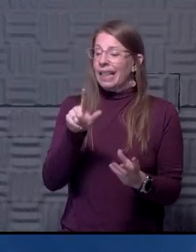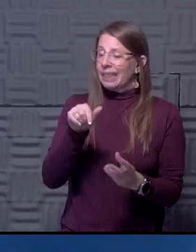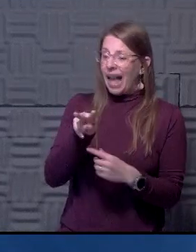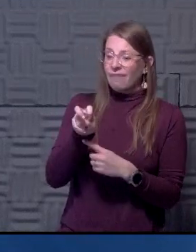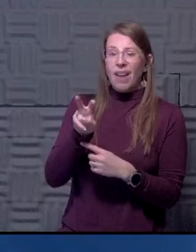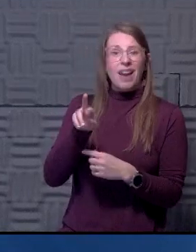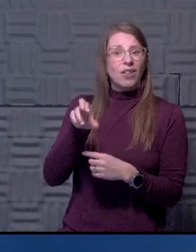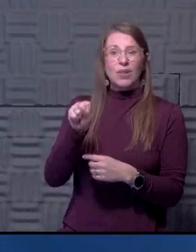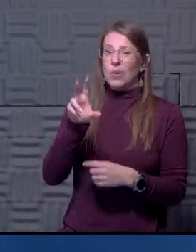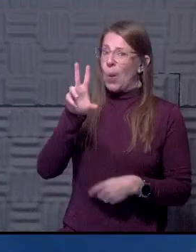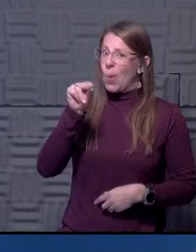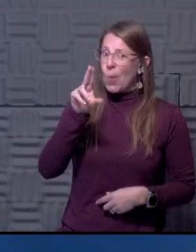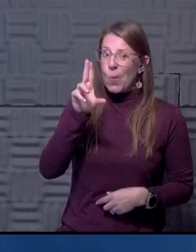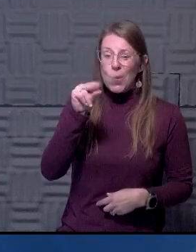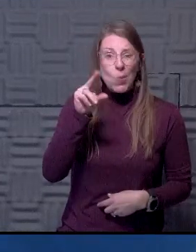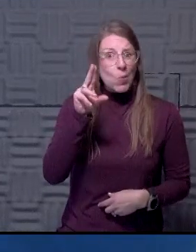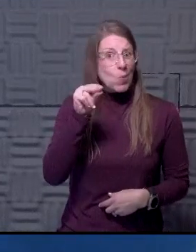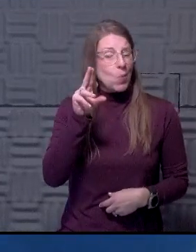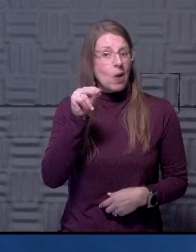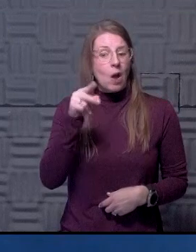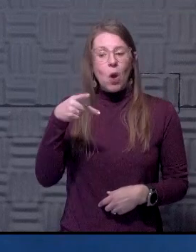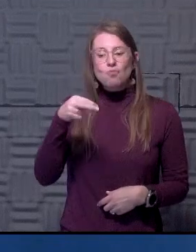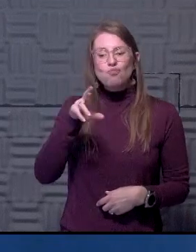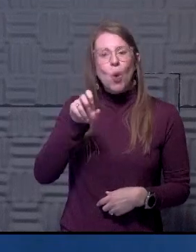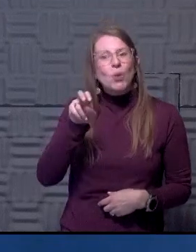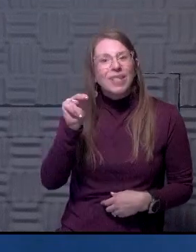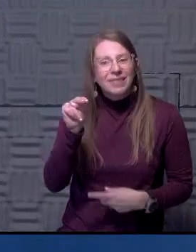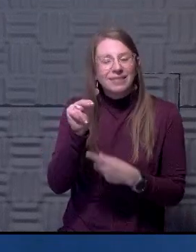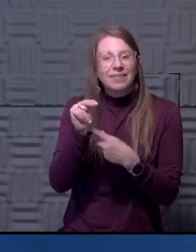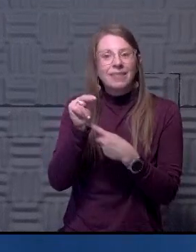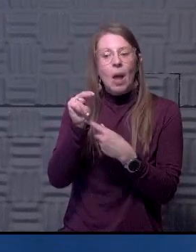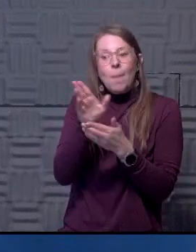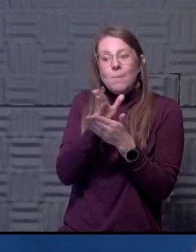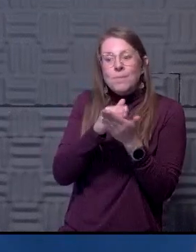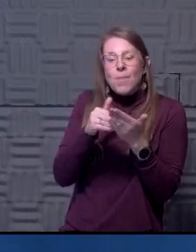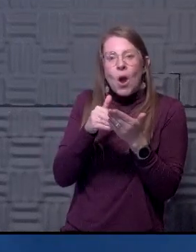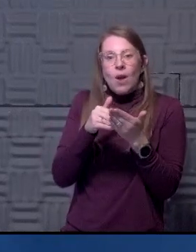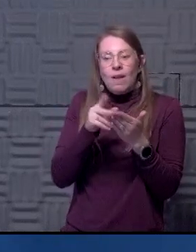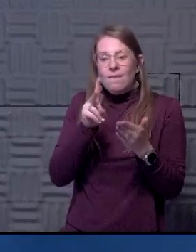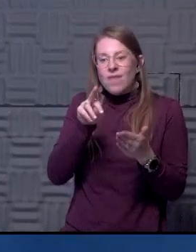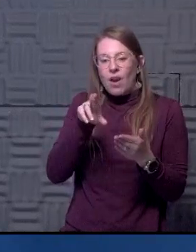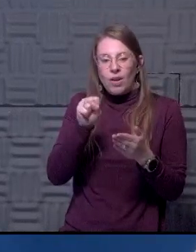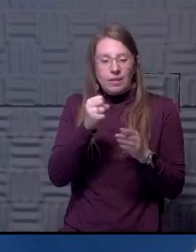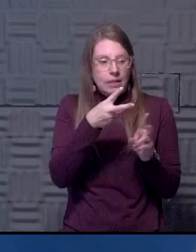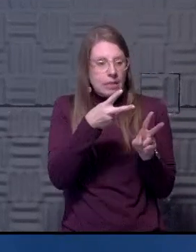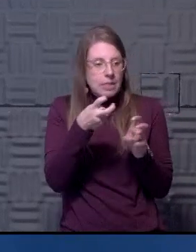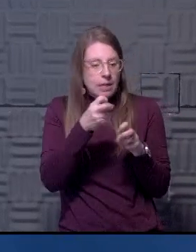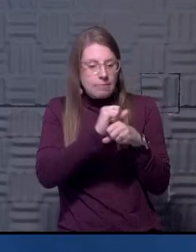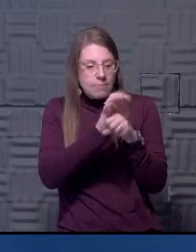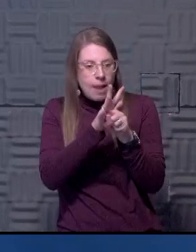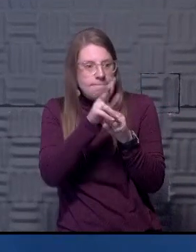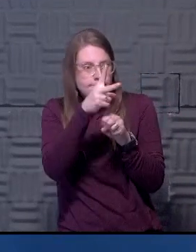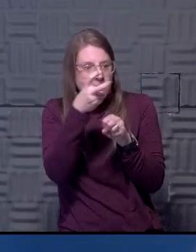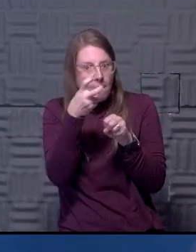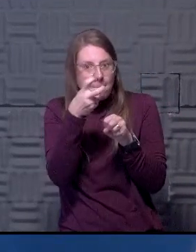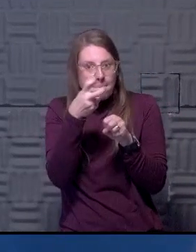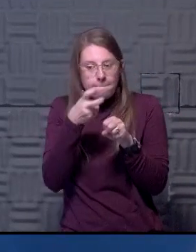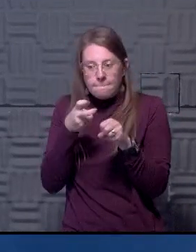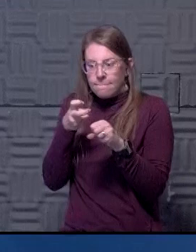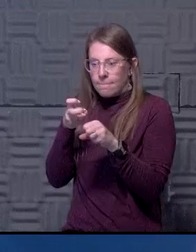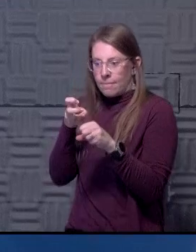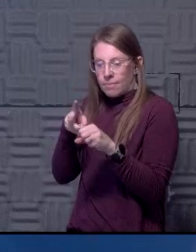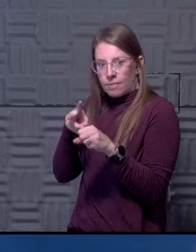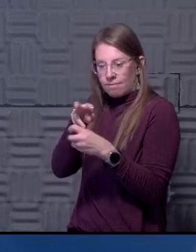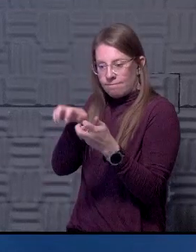live virus. This is a protein. This is part of that virus, that little cap of the spike protein that is being